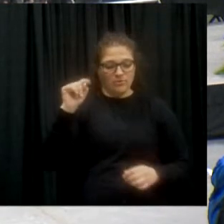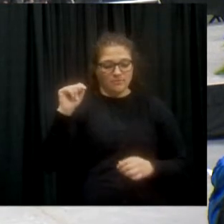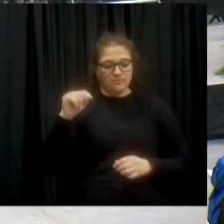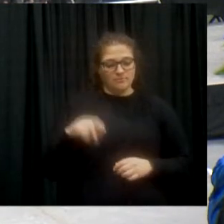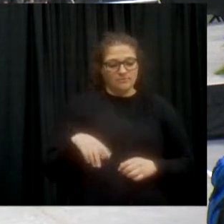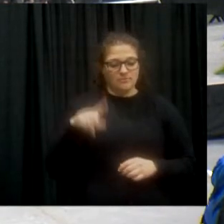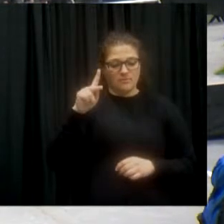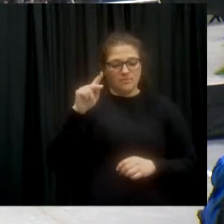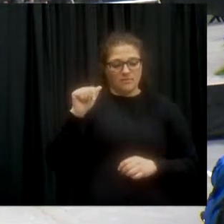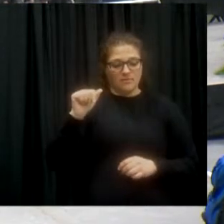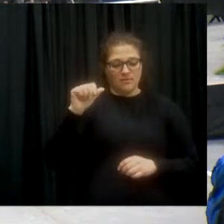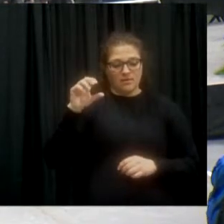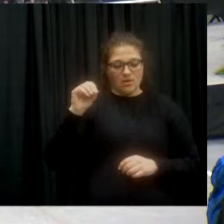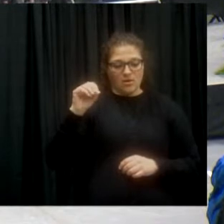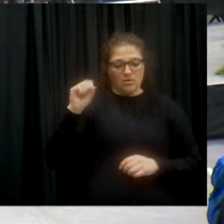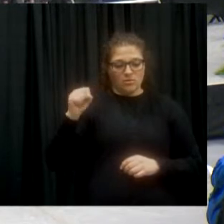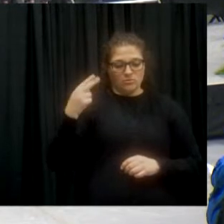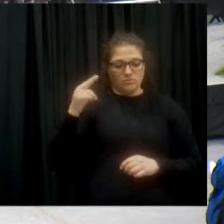Kyle Shing Her,